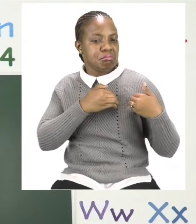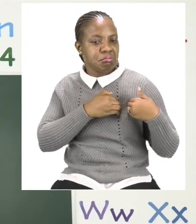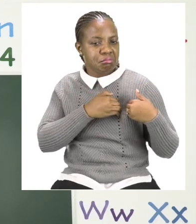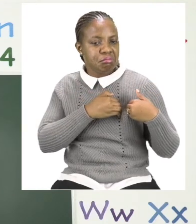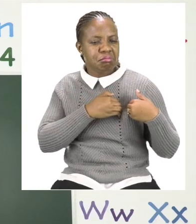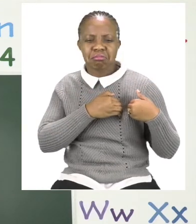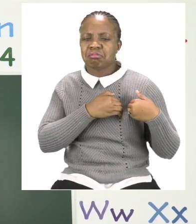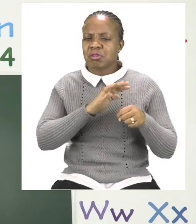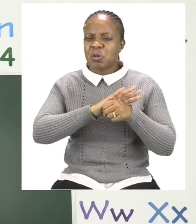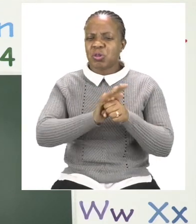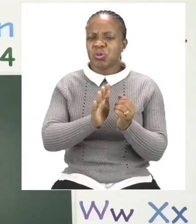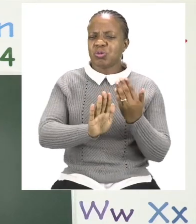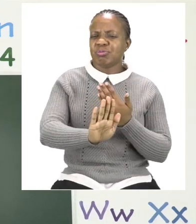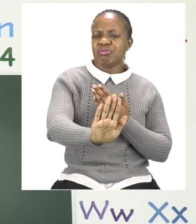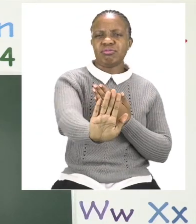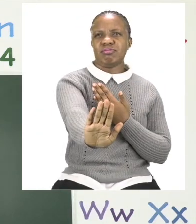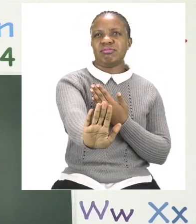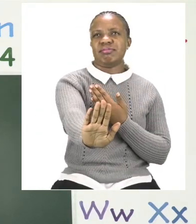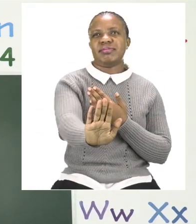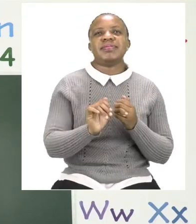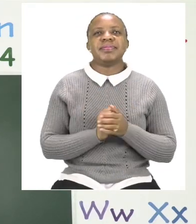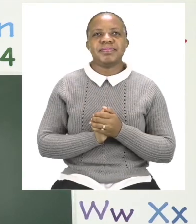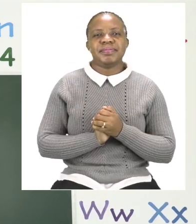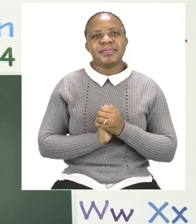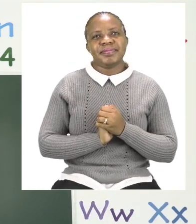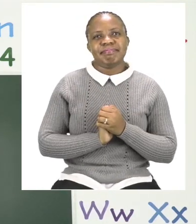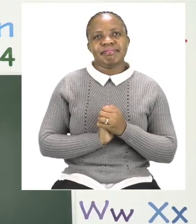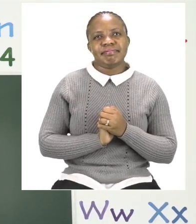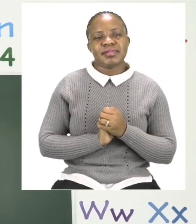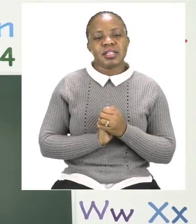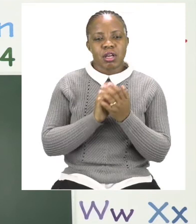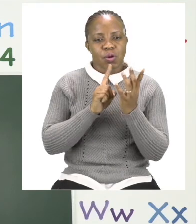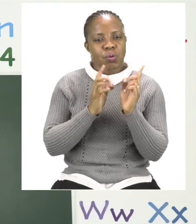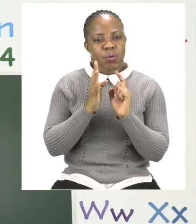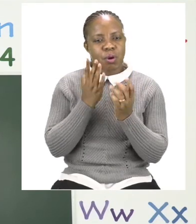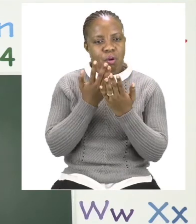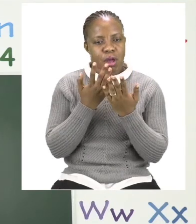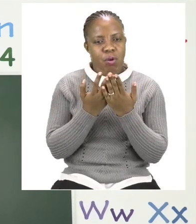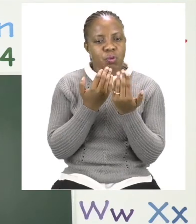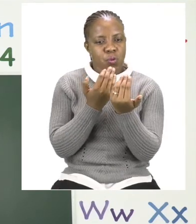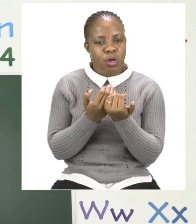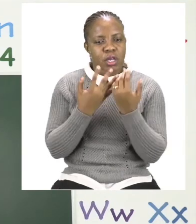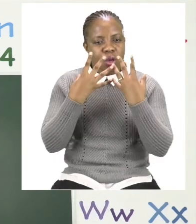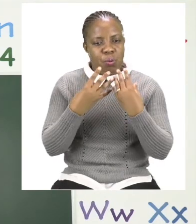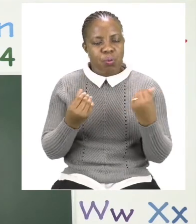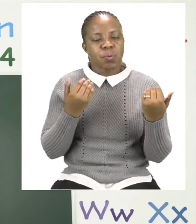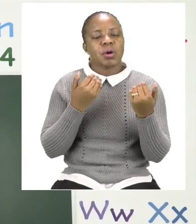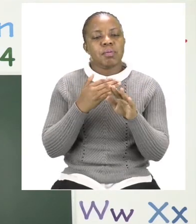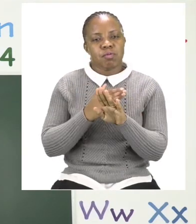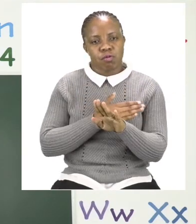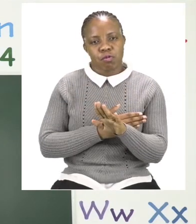far, far away from coronavirus. Make sure your hands are dry before you touch anything